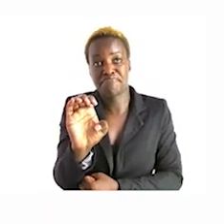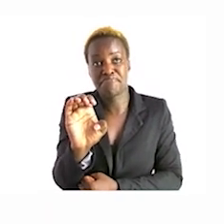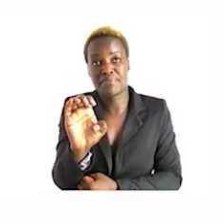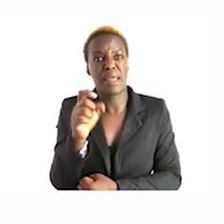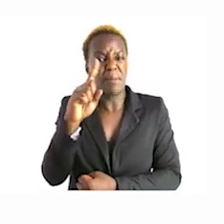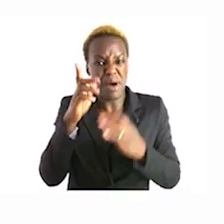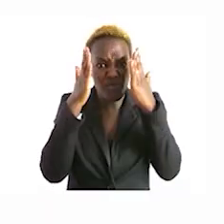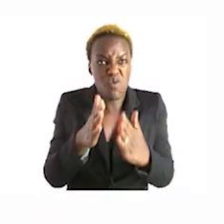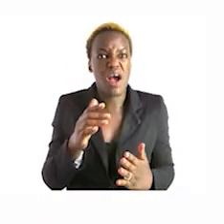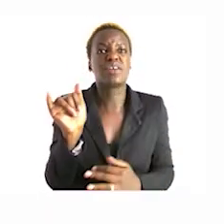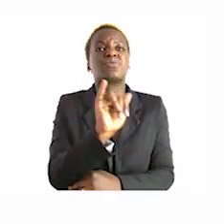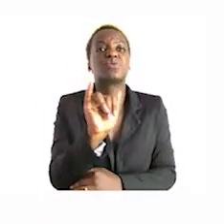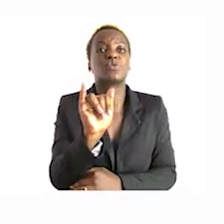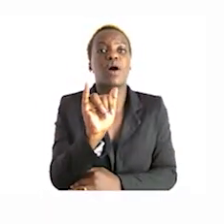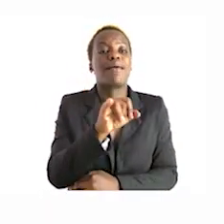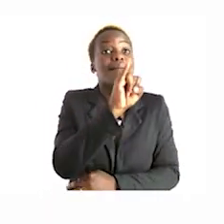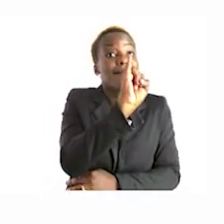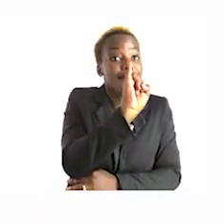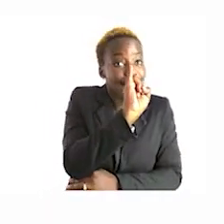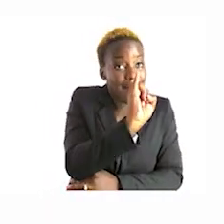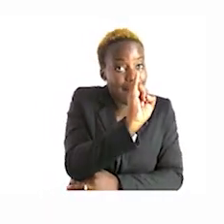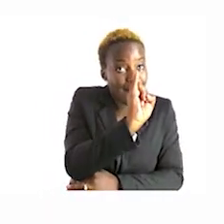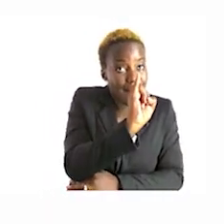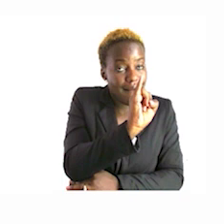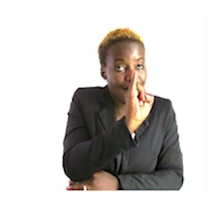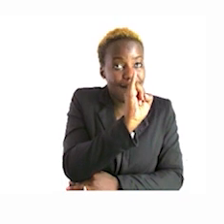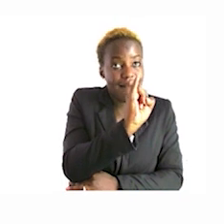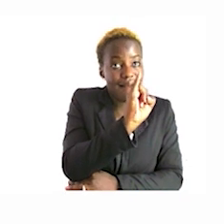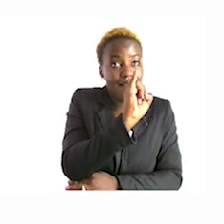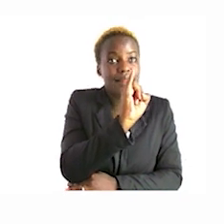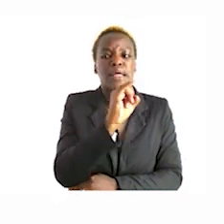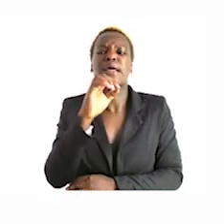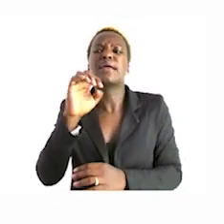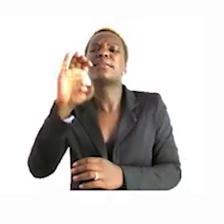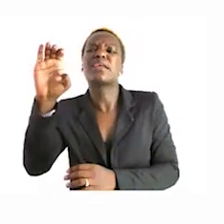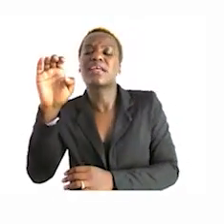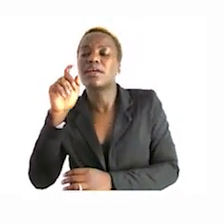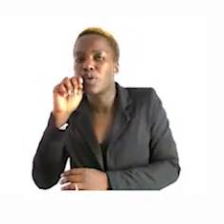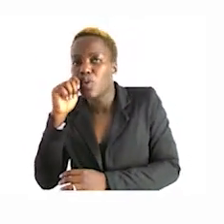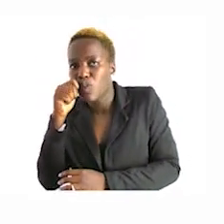pronounce the word using the first vowel sound, which